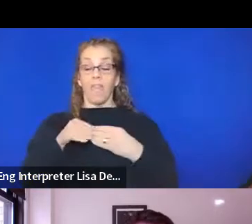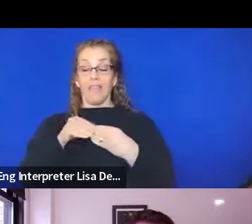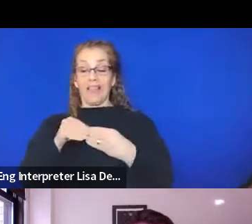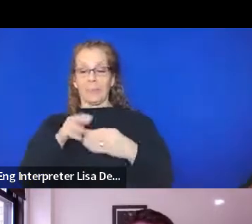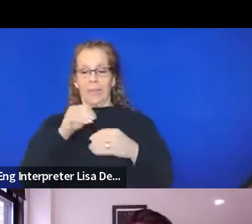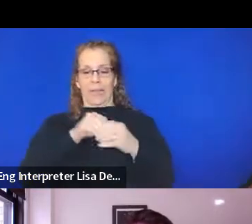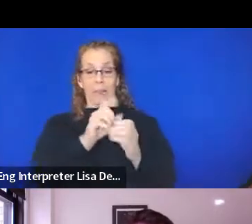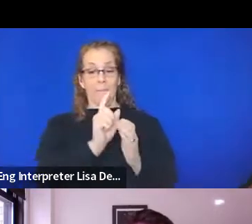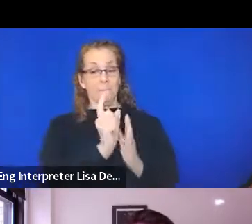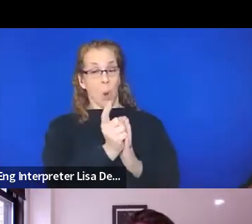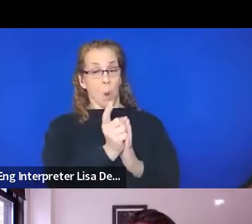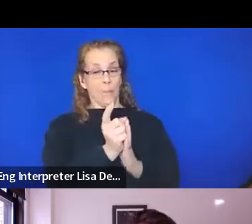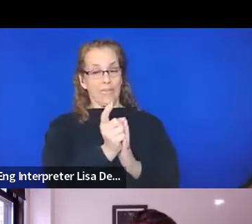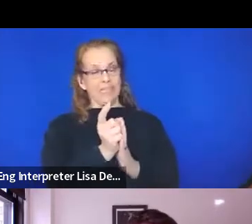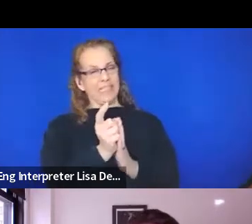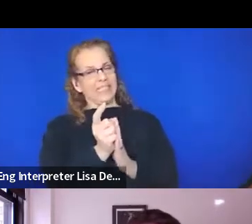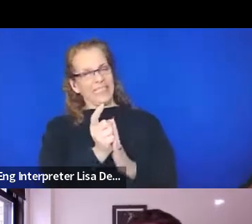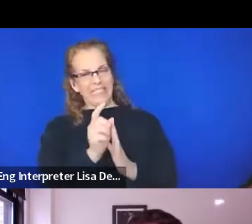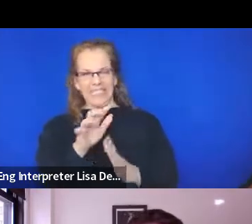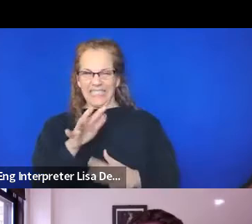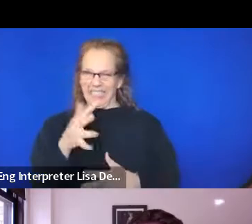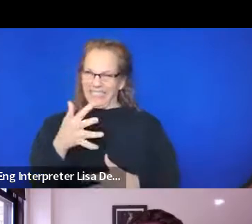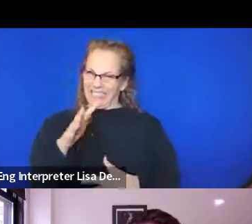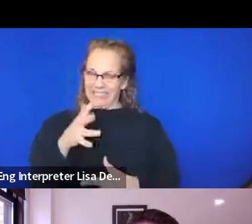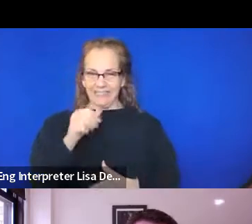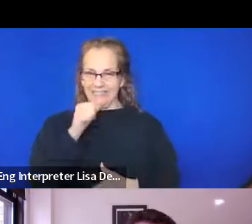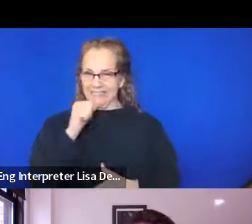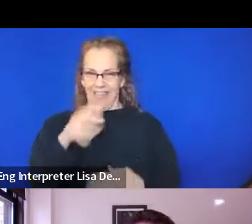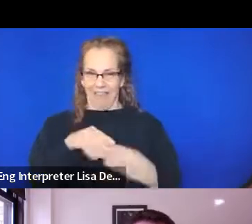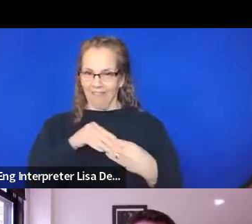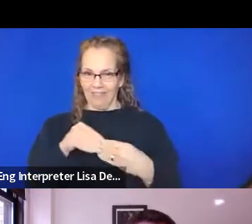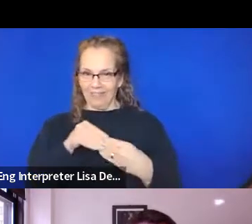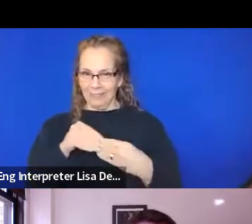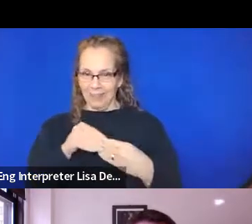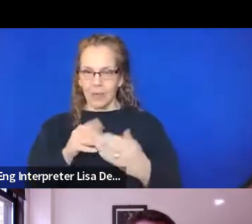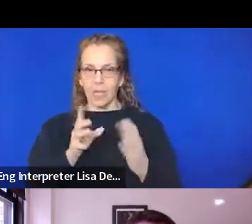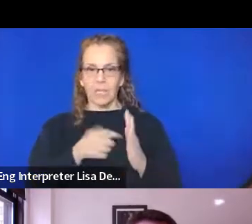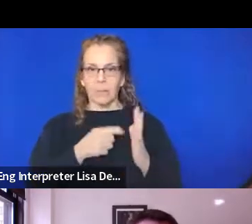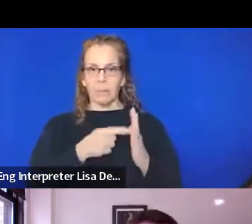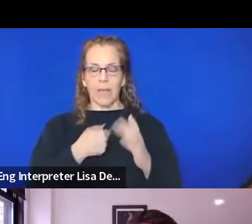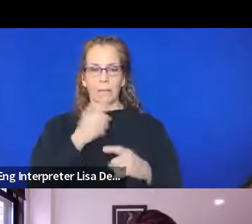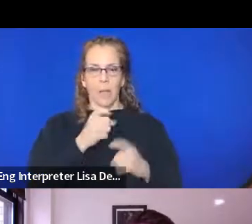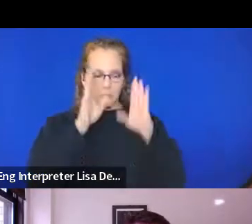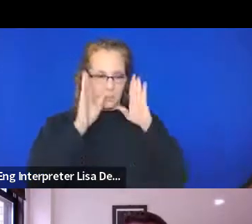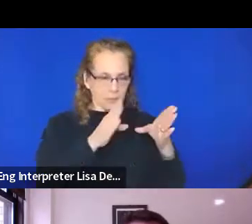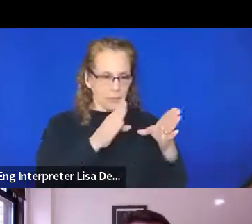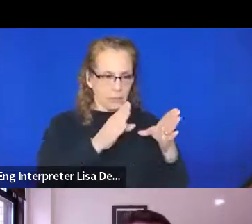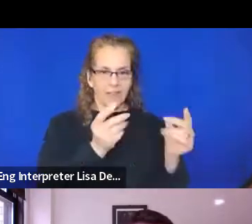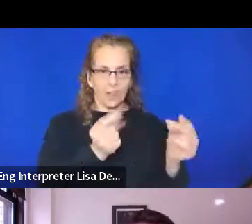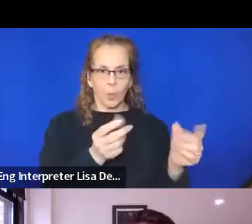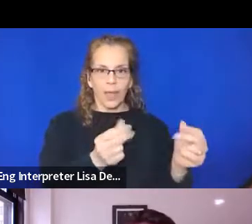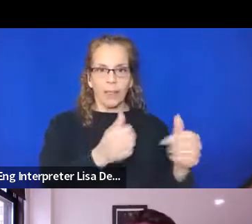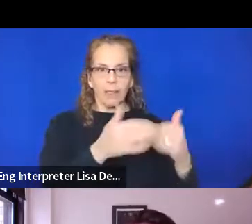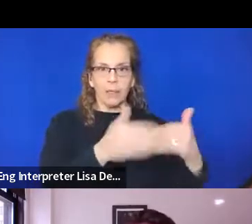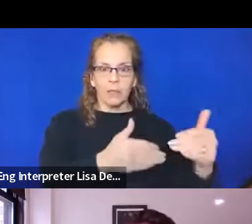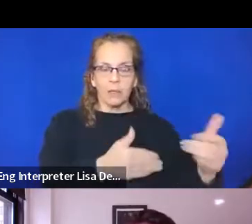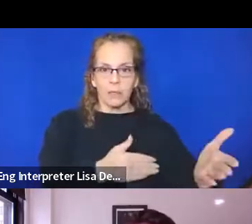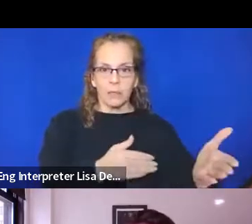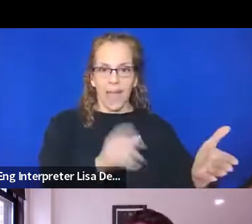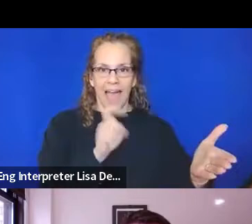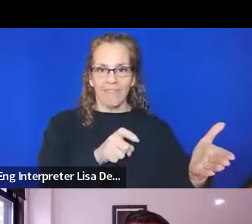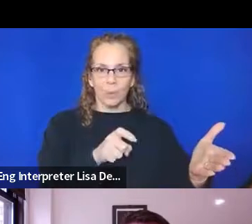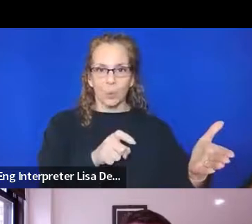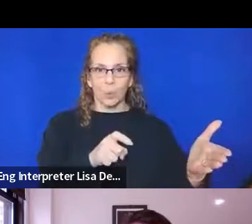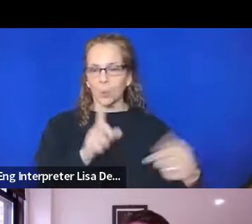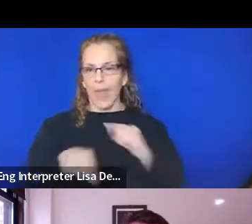moment gets taken away when you need to be responsive, when something needs to happen quickly. You have